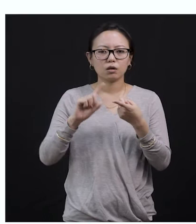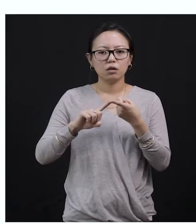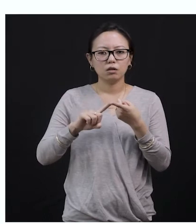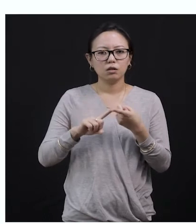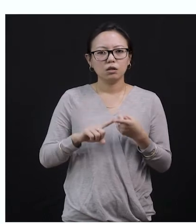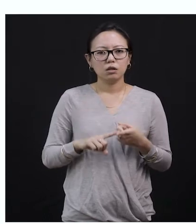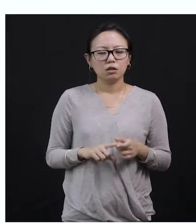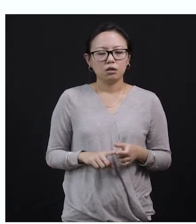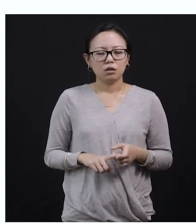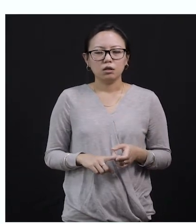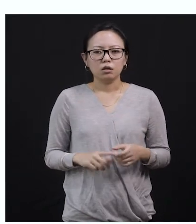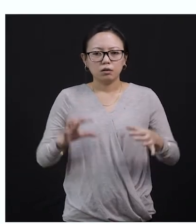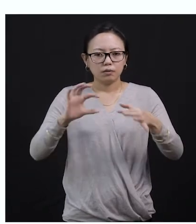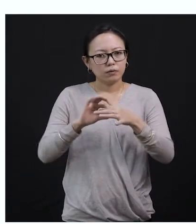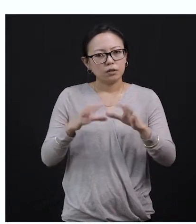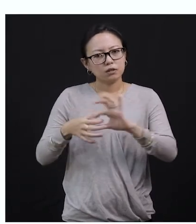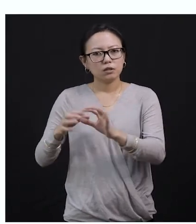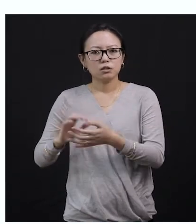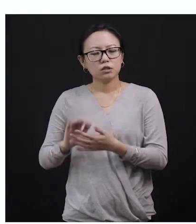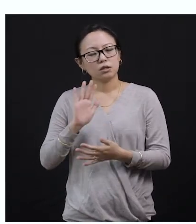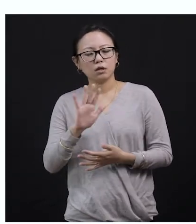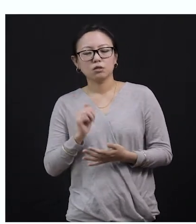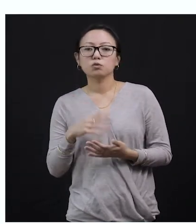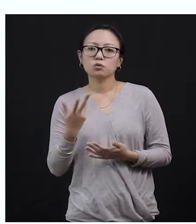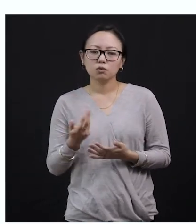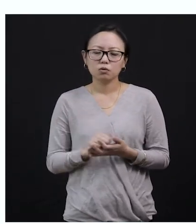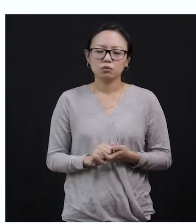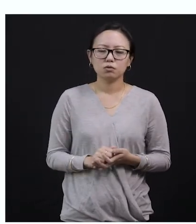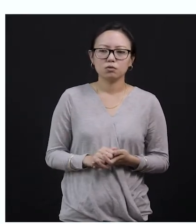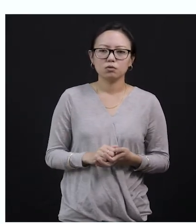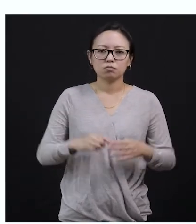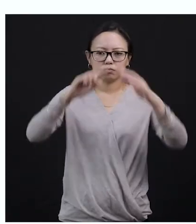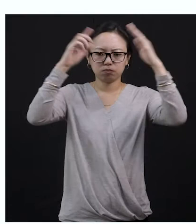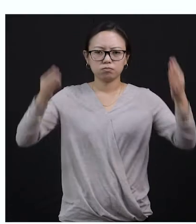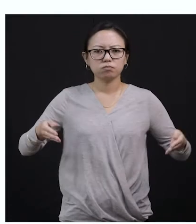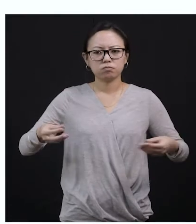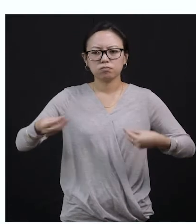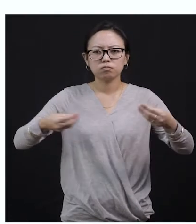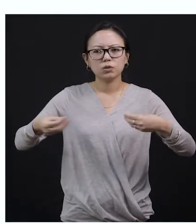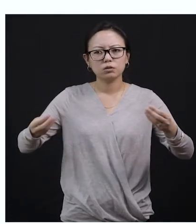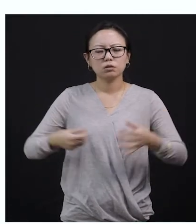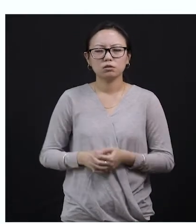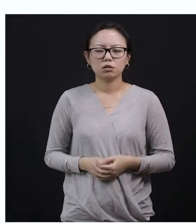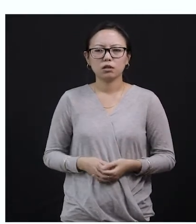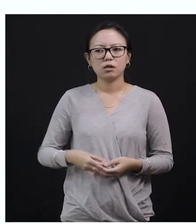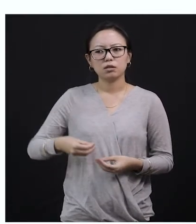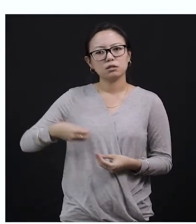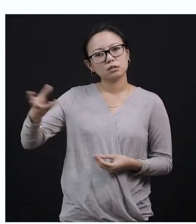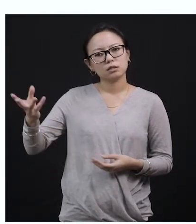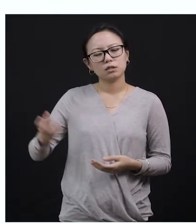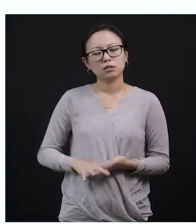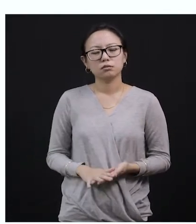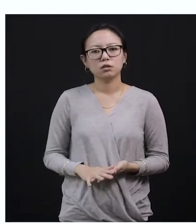other kingdoms, so they get a lot of money from there, and it made the kingdom rich, okay? That was